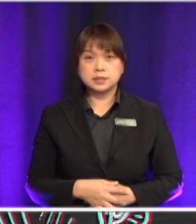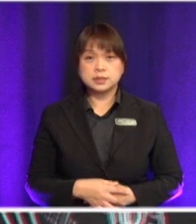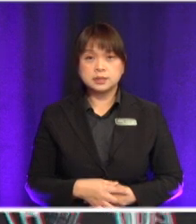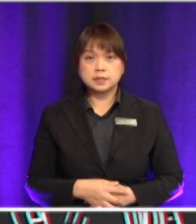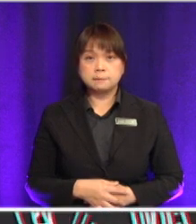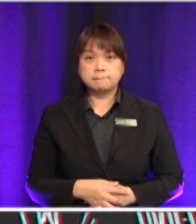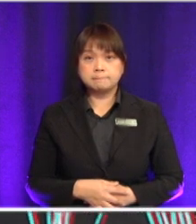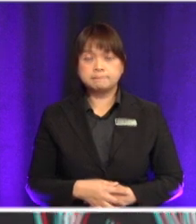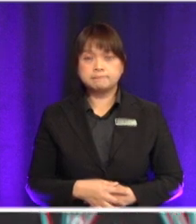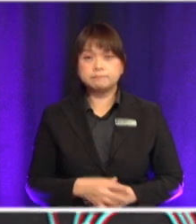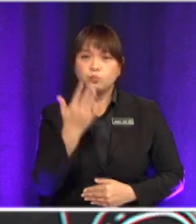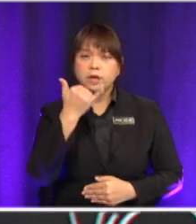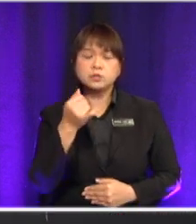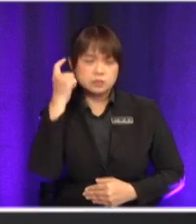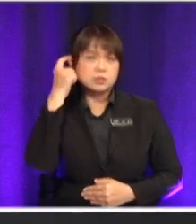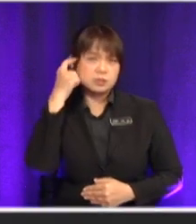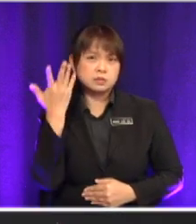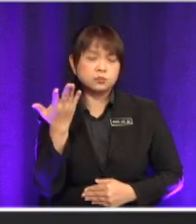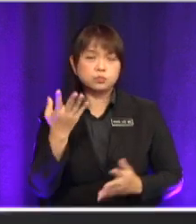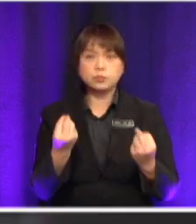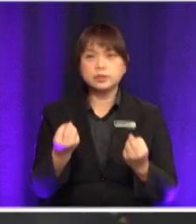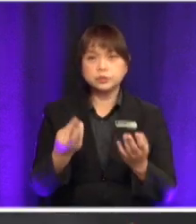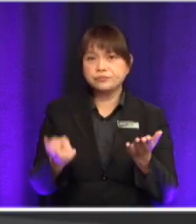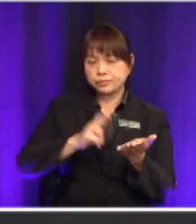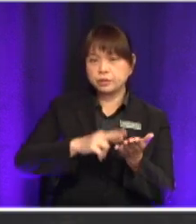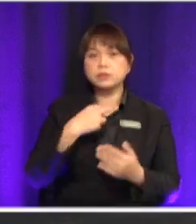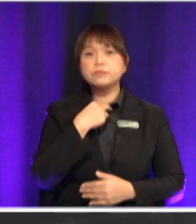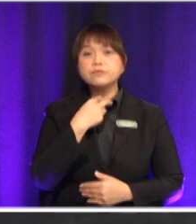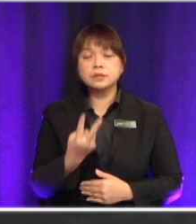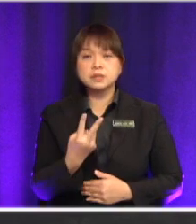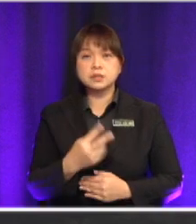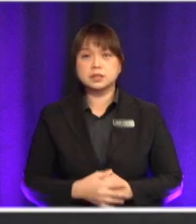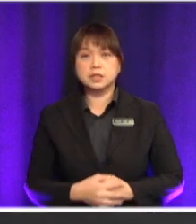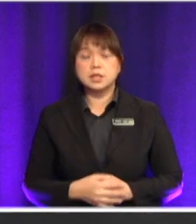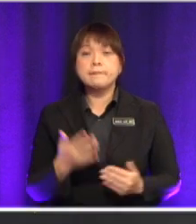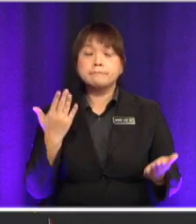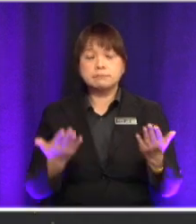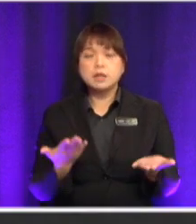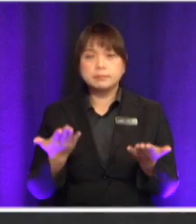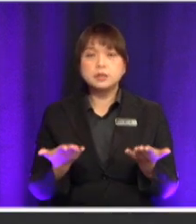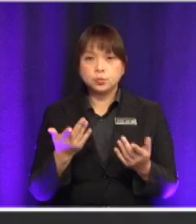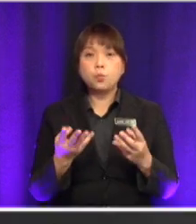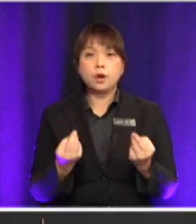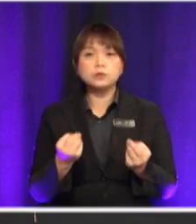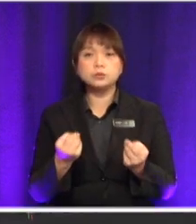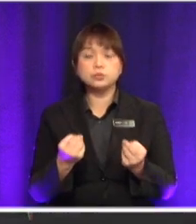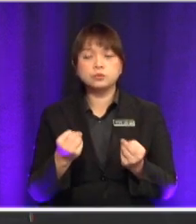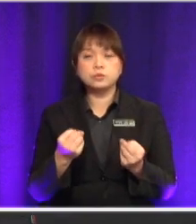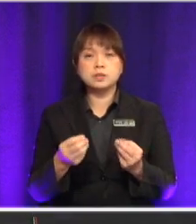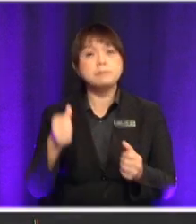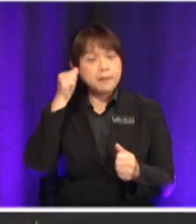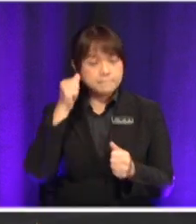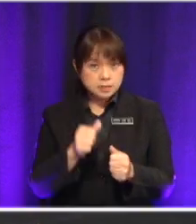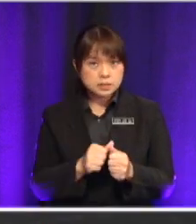so? Maybe if you're in an important meeting and you need to remember the information, Yes. then